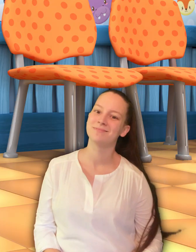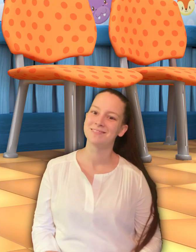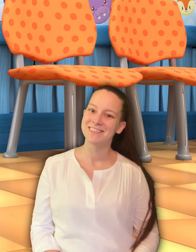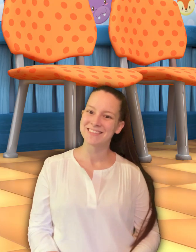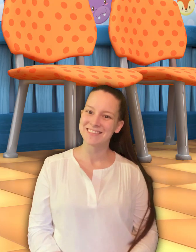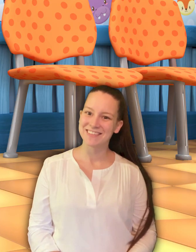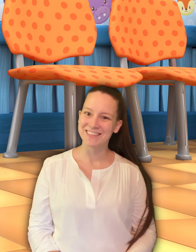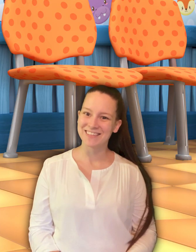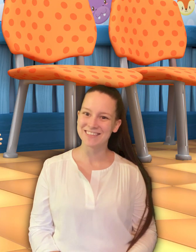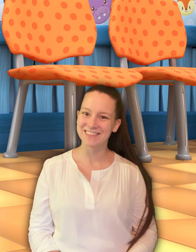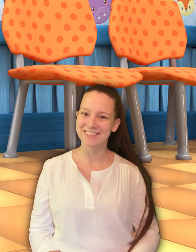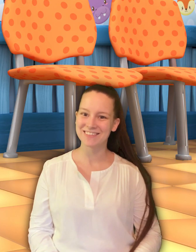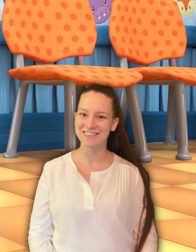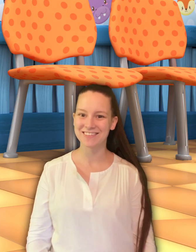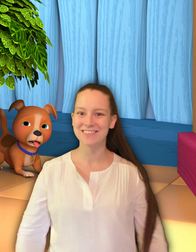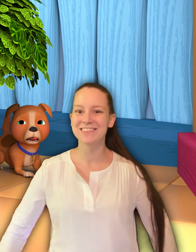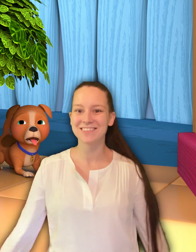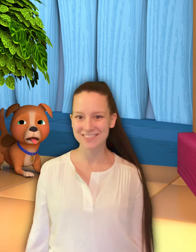foreign